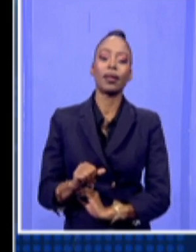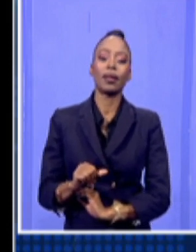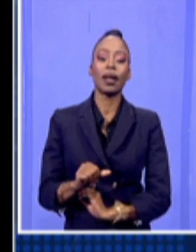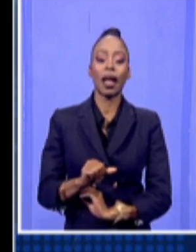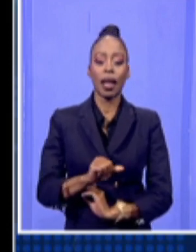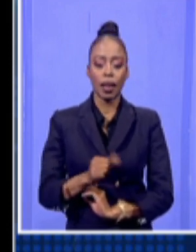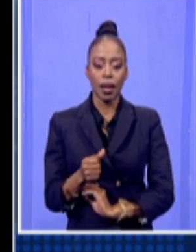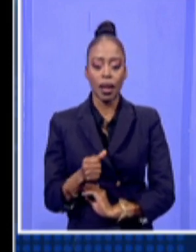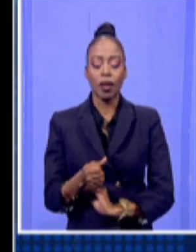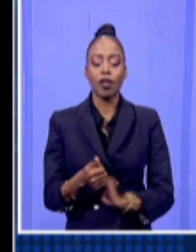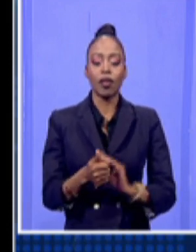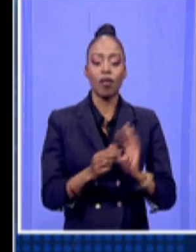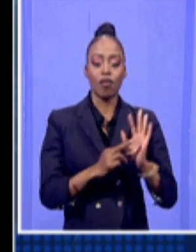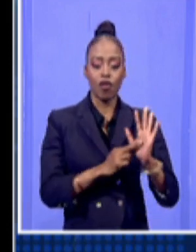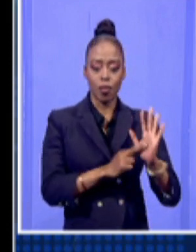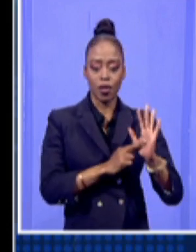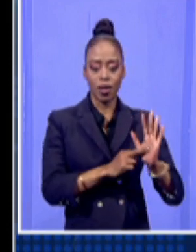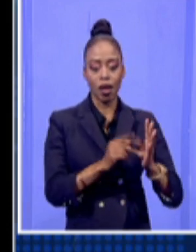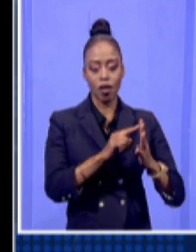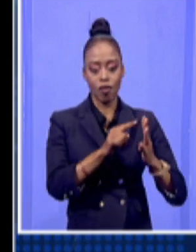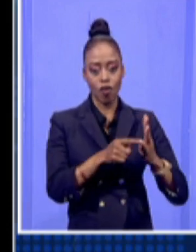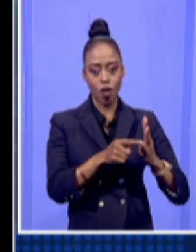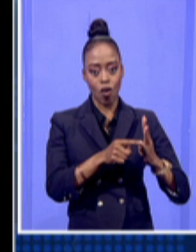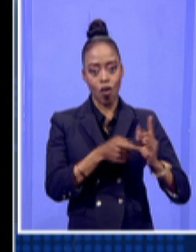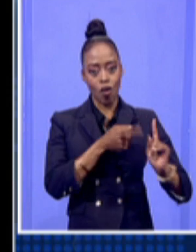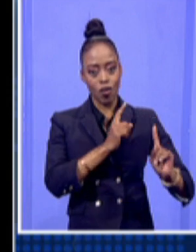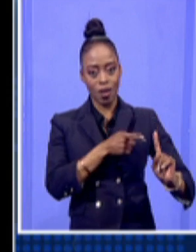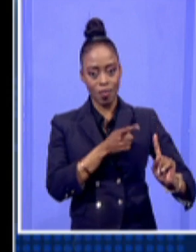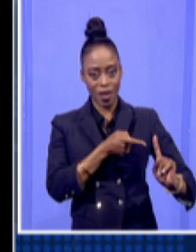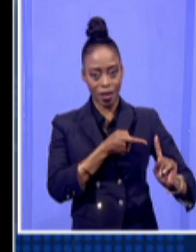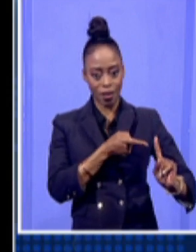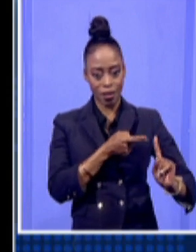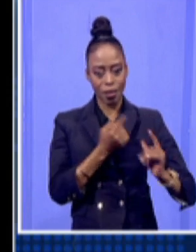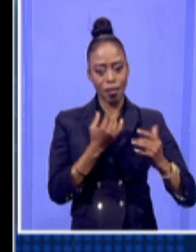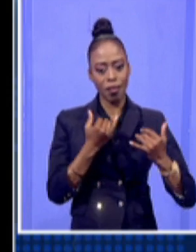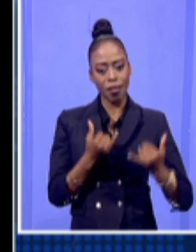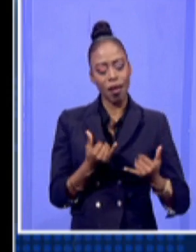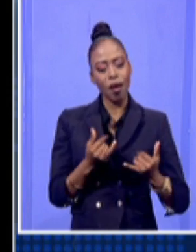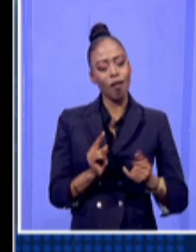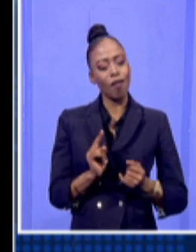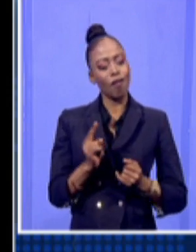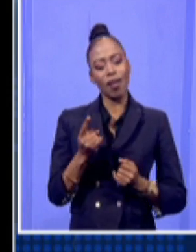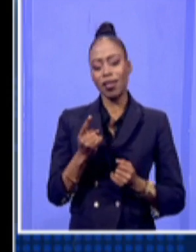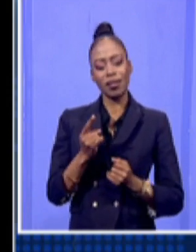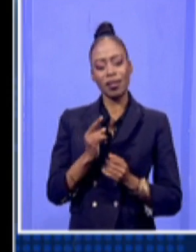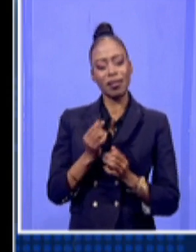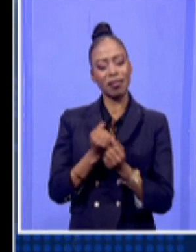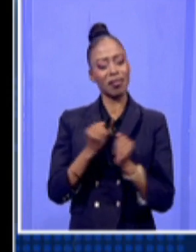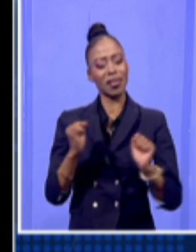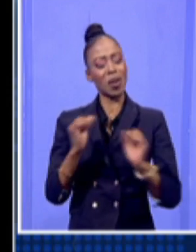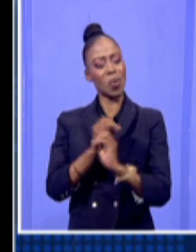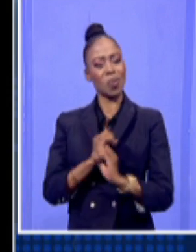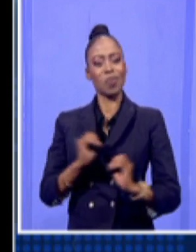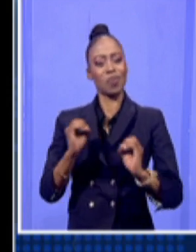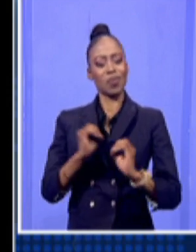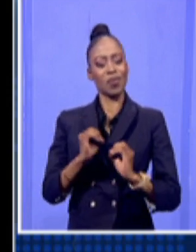accused. So that in itself was the first injustice that one would have committed.